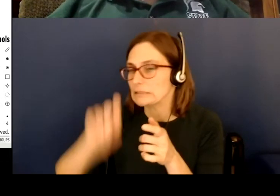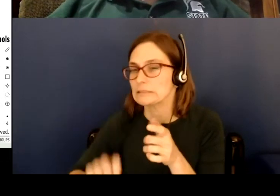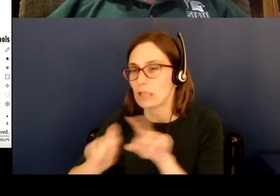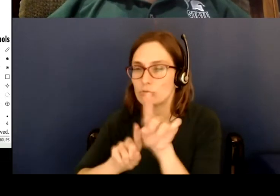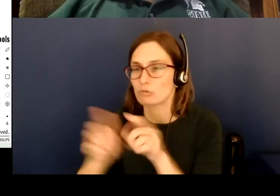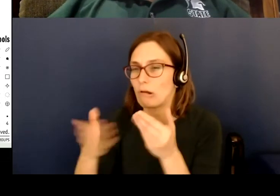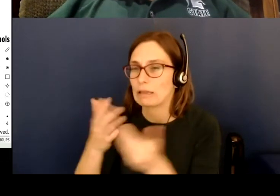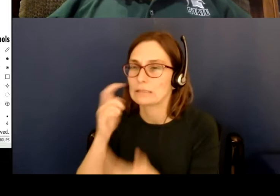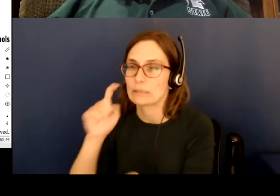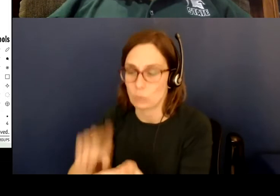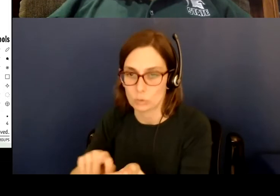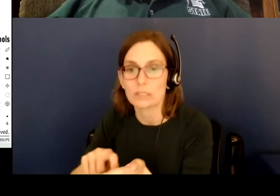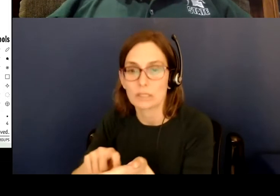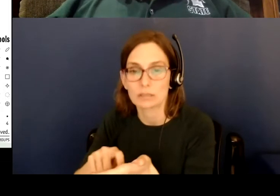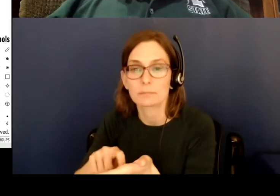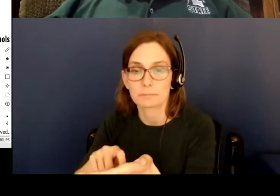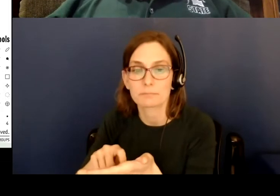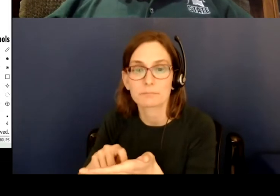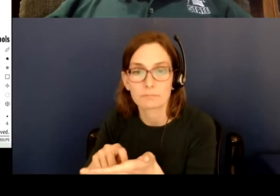easily see.